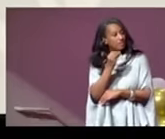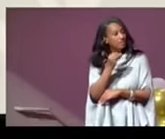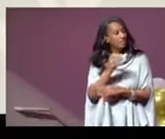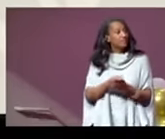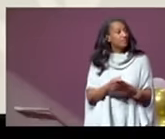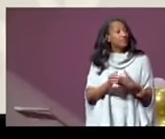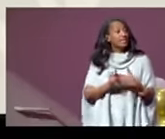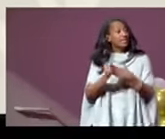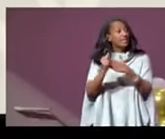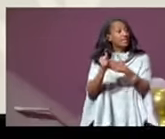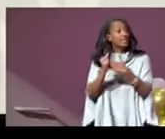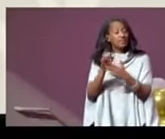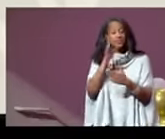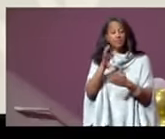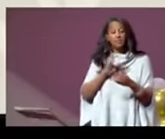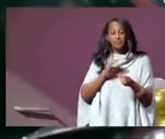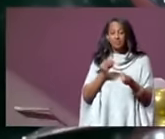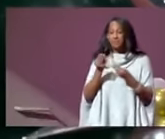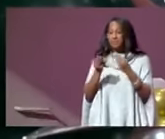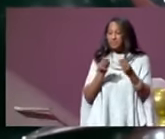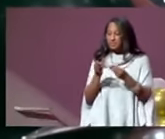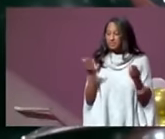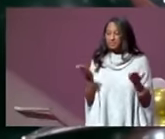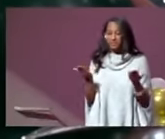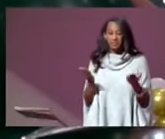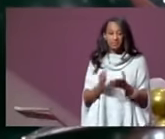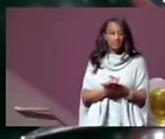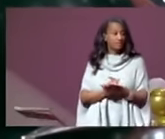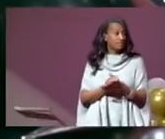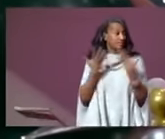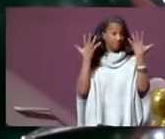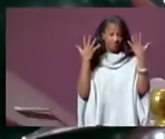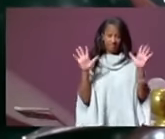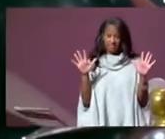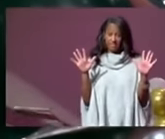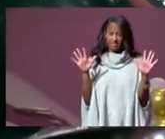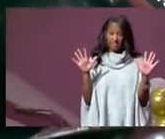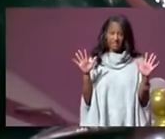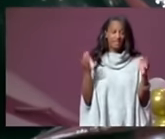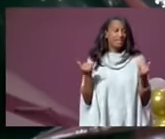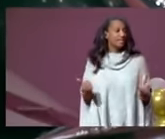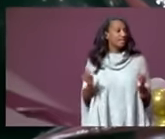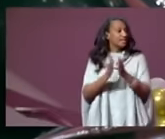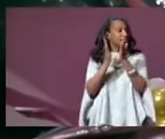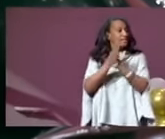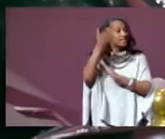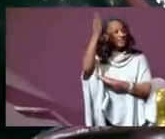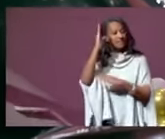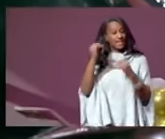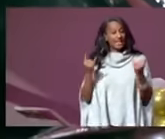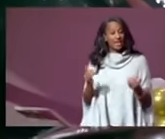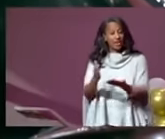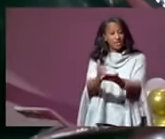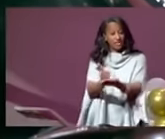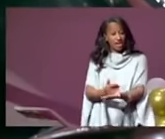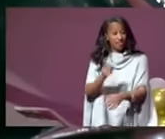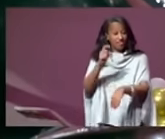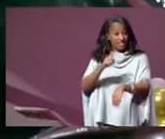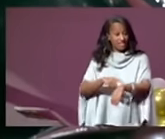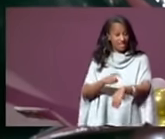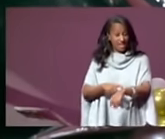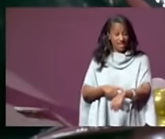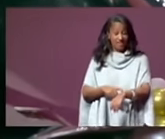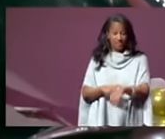the West. That's all the announcements that I have for you this morning. Come on, give God praise, because it's offering time in the house of the Lord.